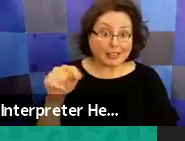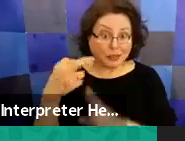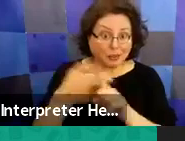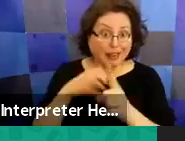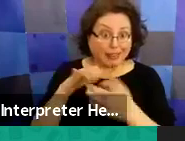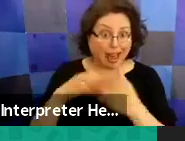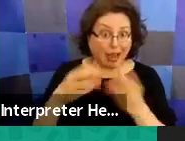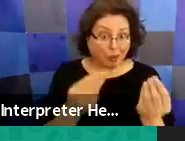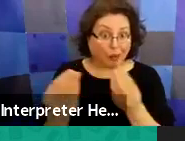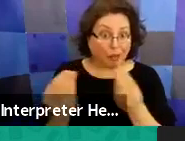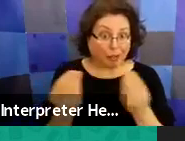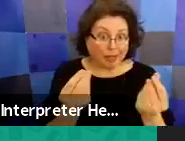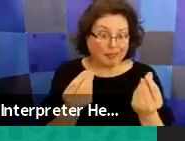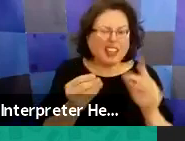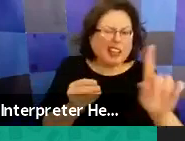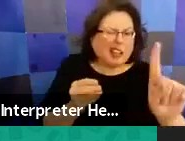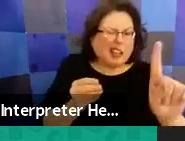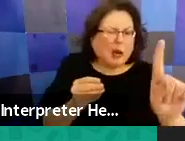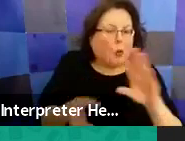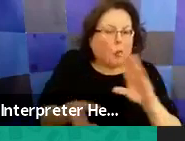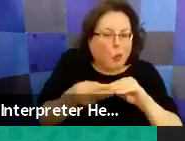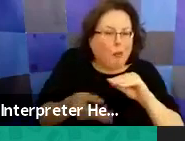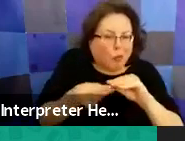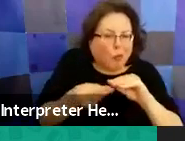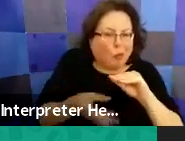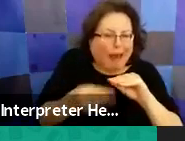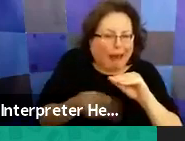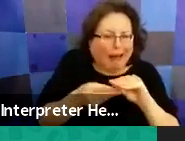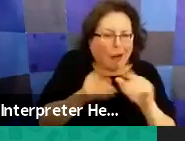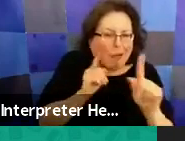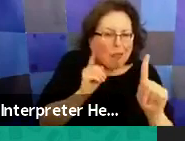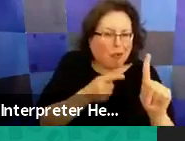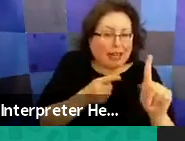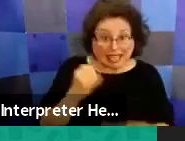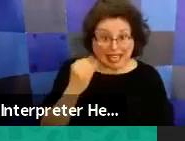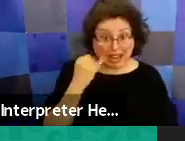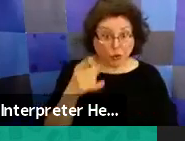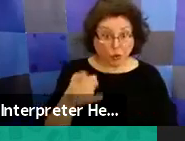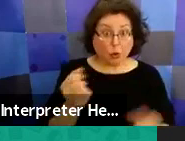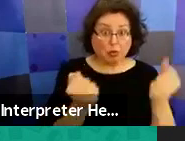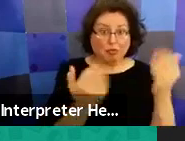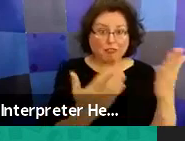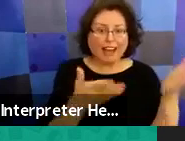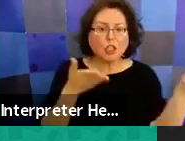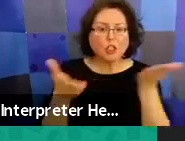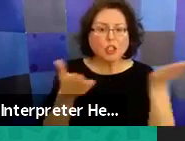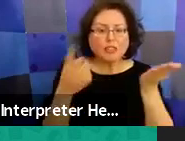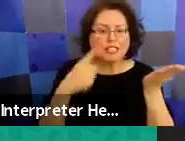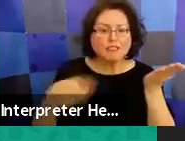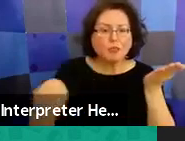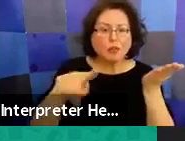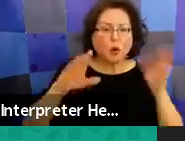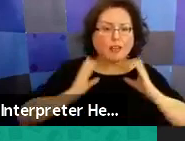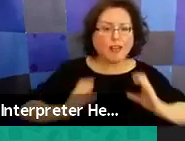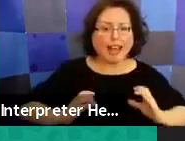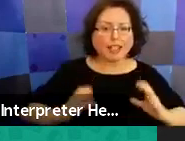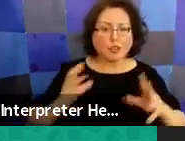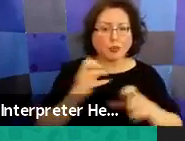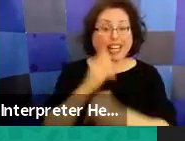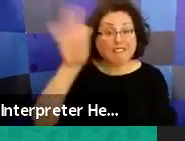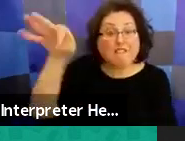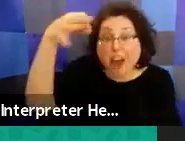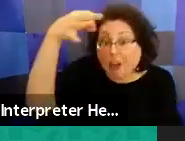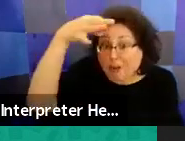just one add-on point is to, if you are providing services to clients who are accessing federal